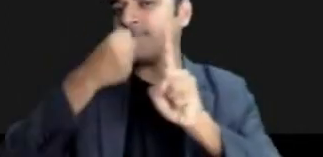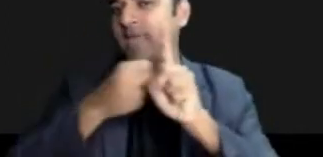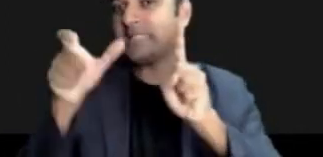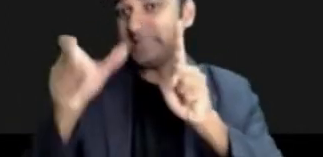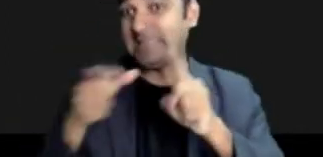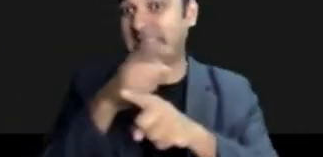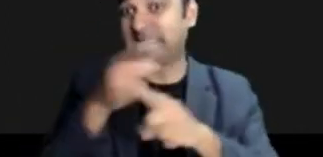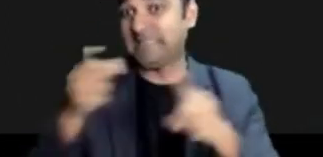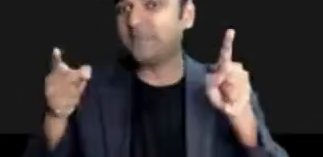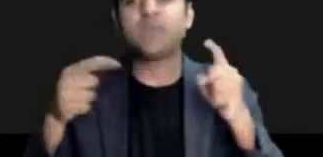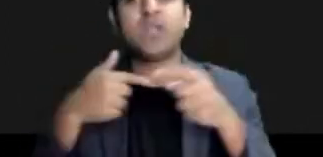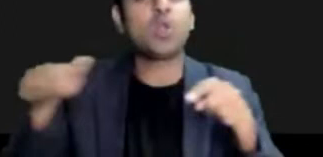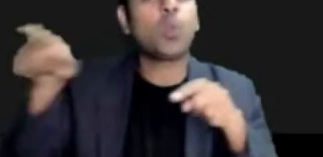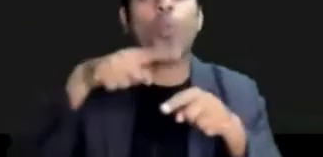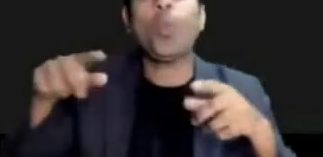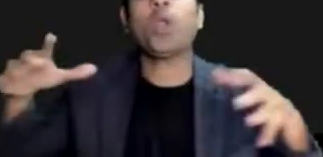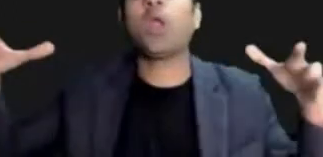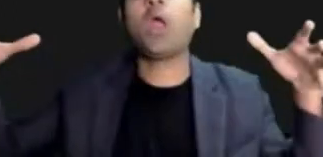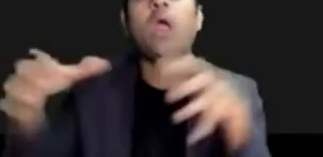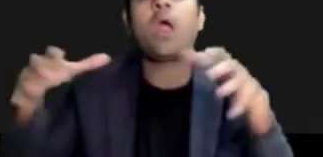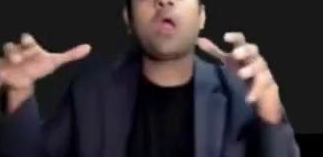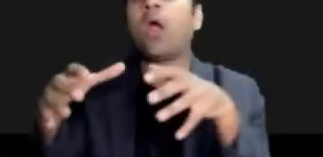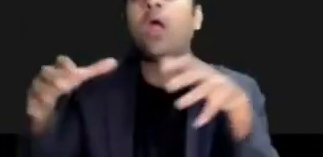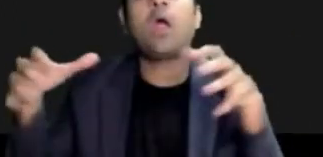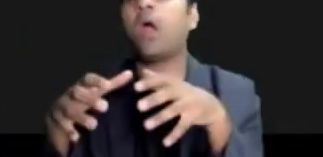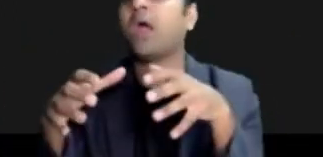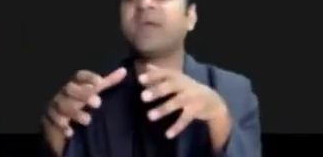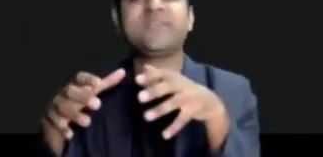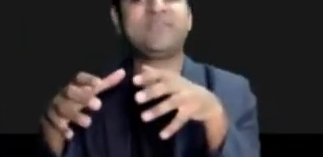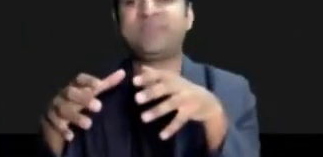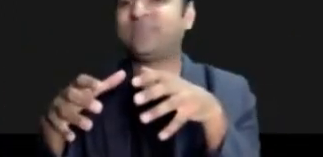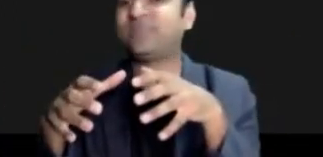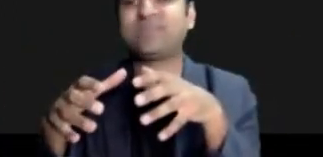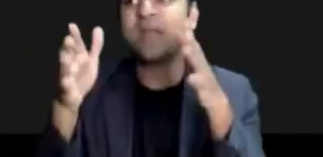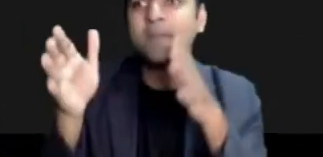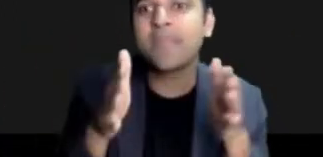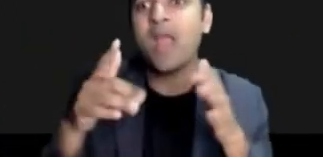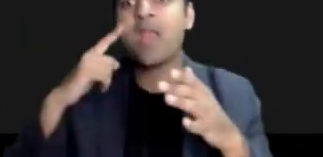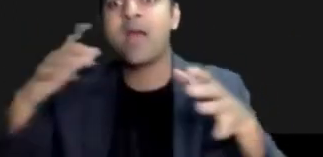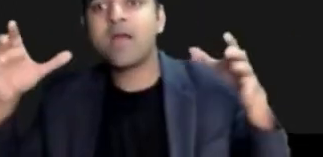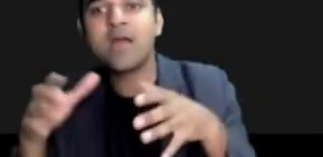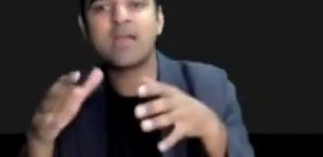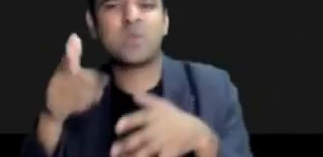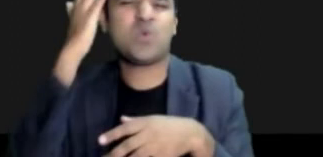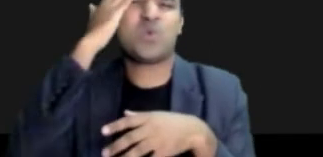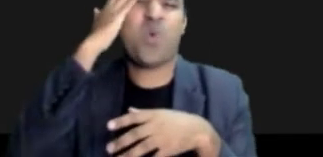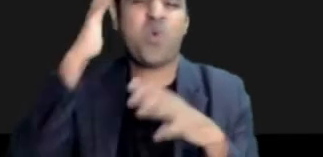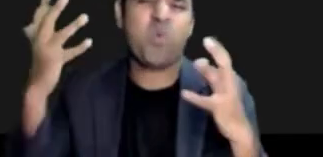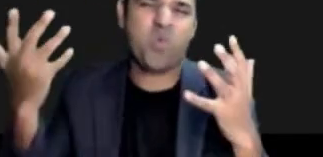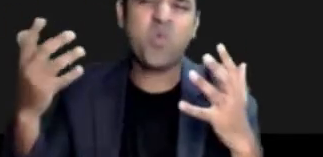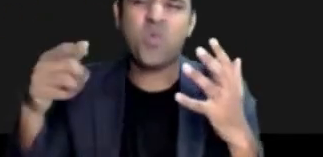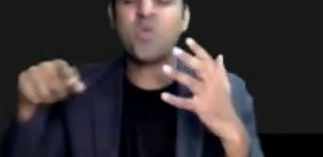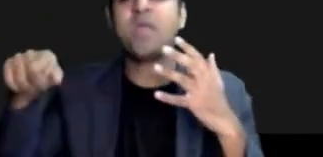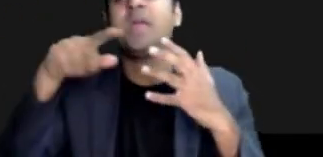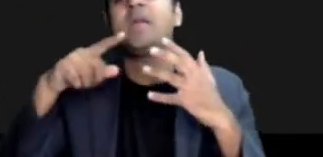reference and plans, work plan, and other activities being organized